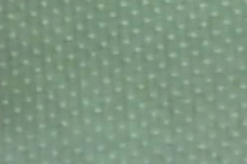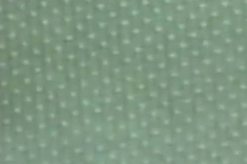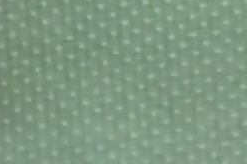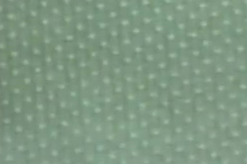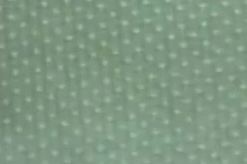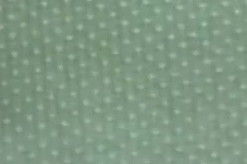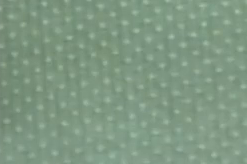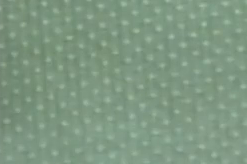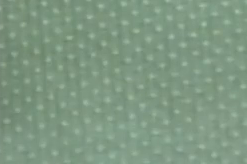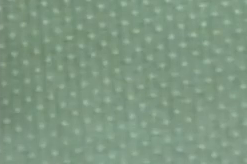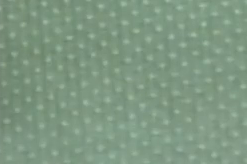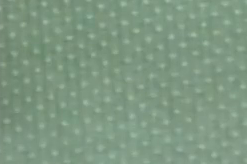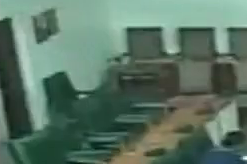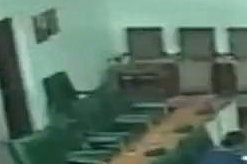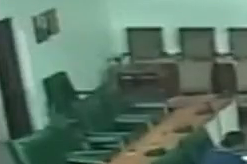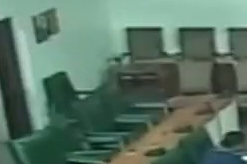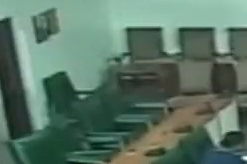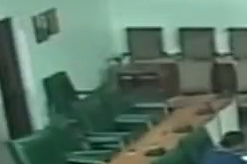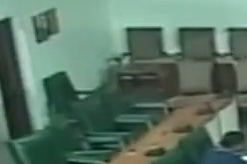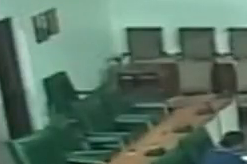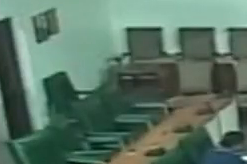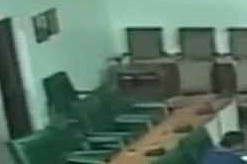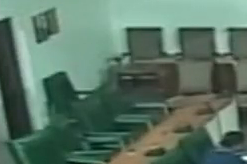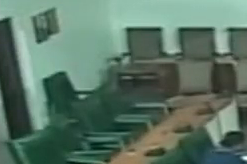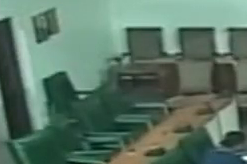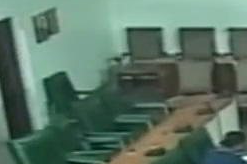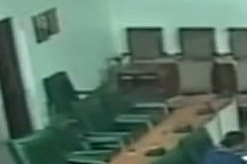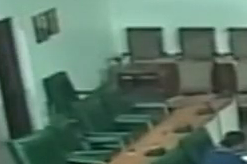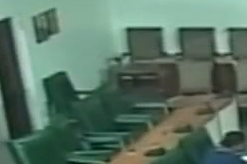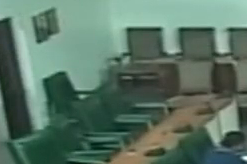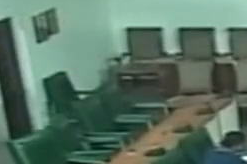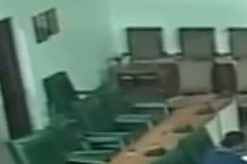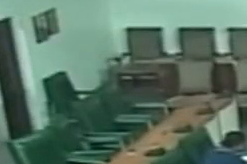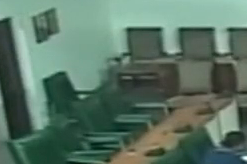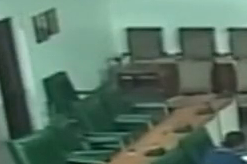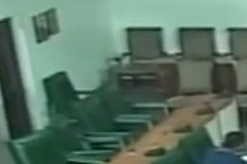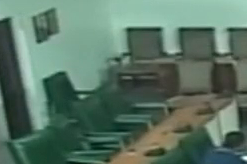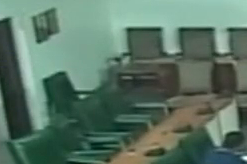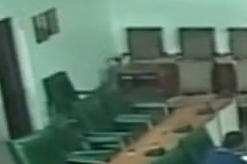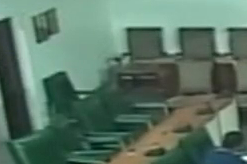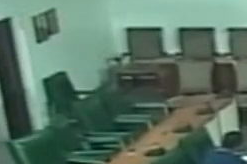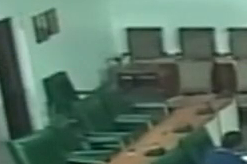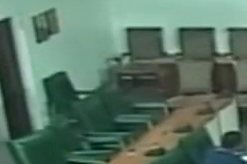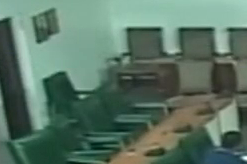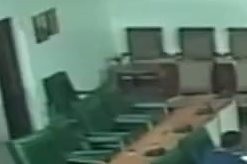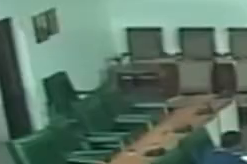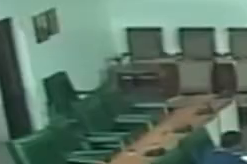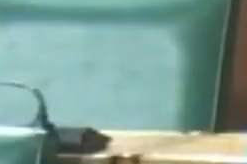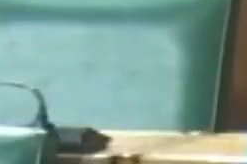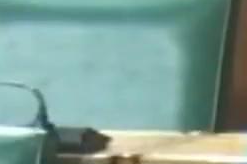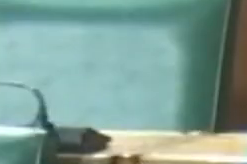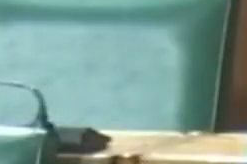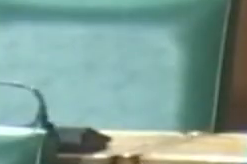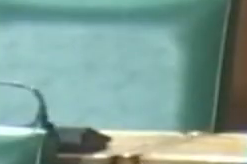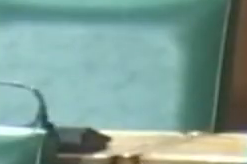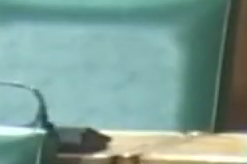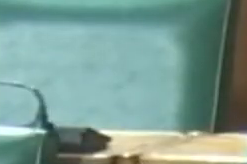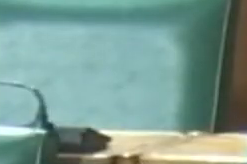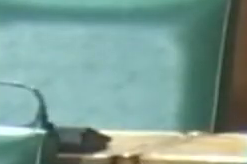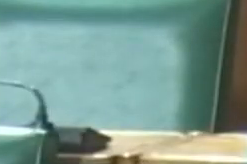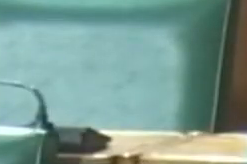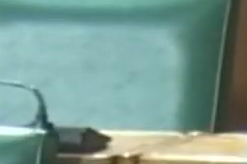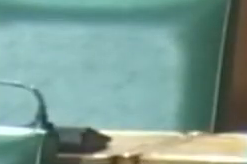process, yes. Minister? Mr. President, having dutifully completed all of our matters for the day, we ask for